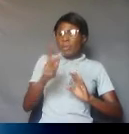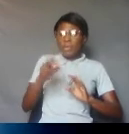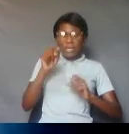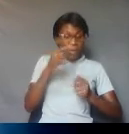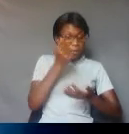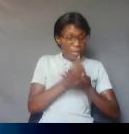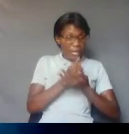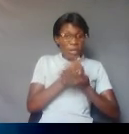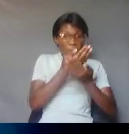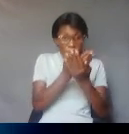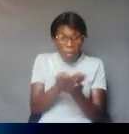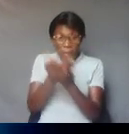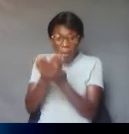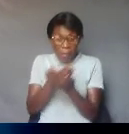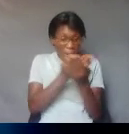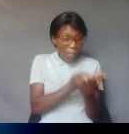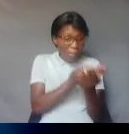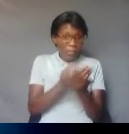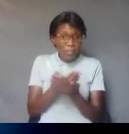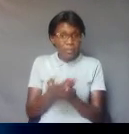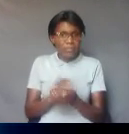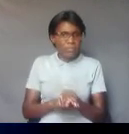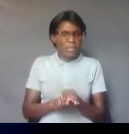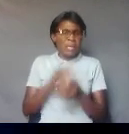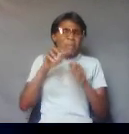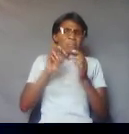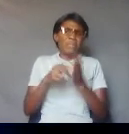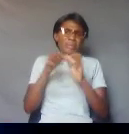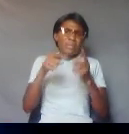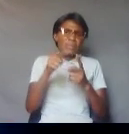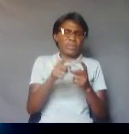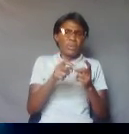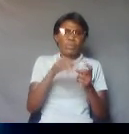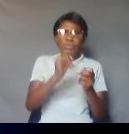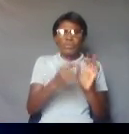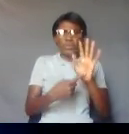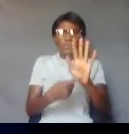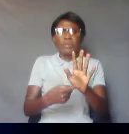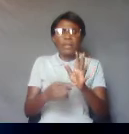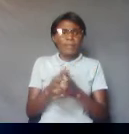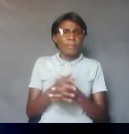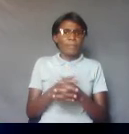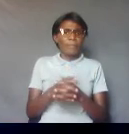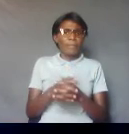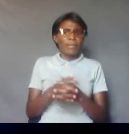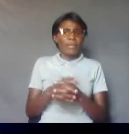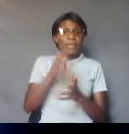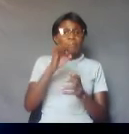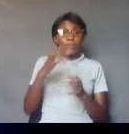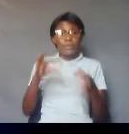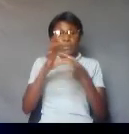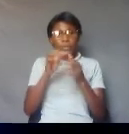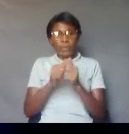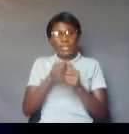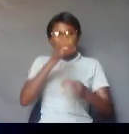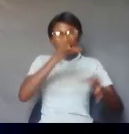economic injustice and socio-economic injustice, because it's easier to give him a 1 rand, to give him food,